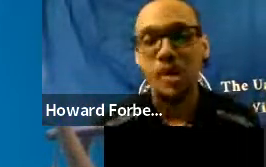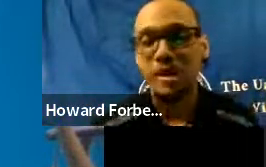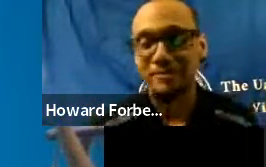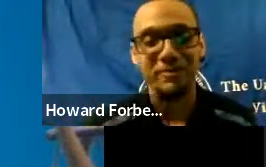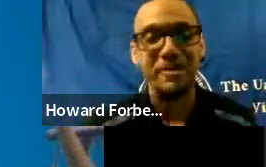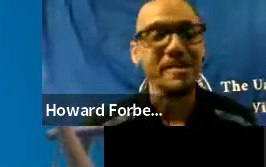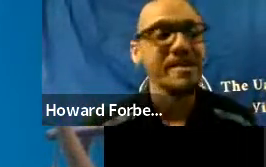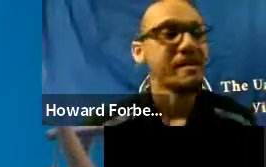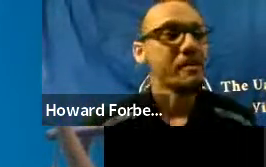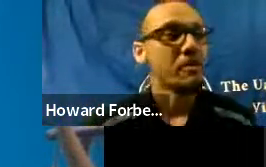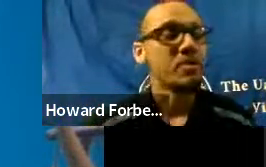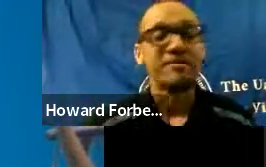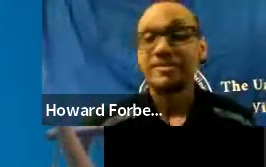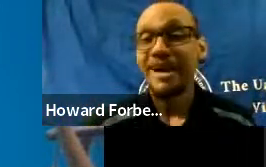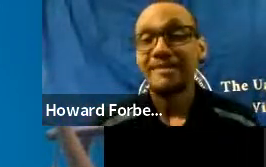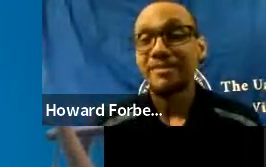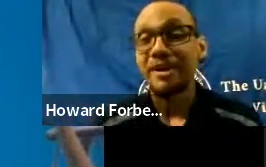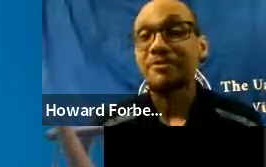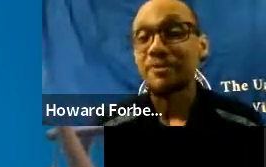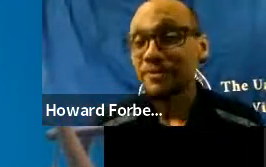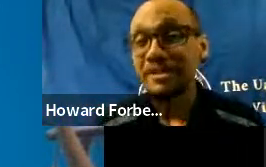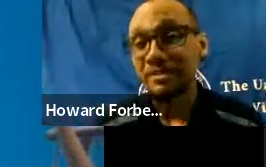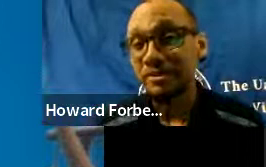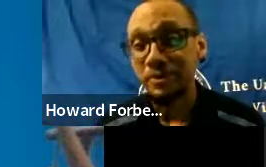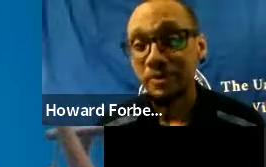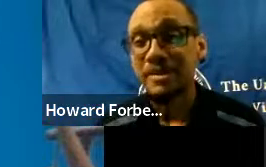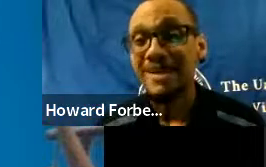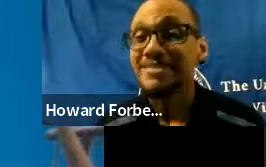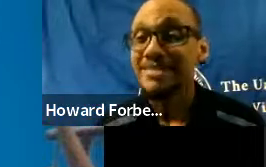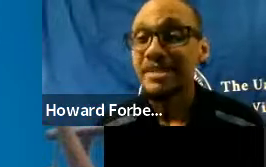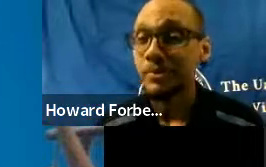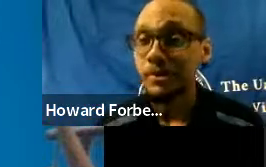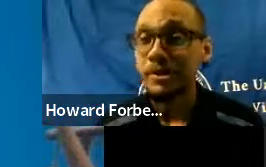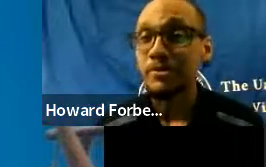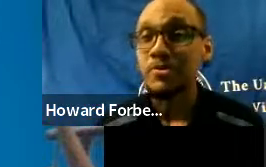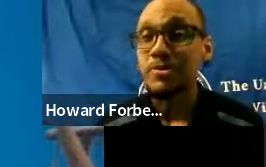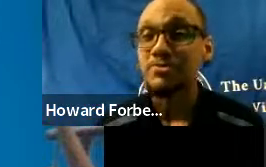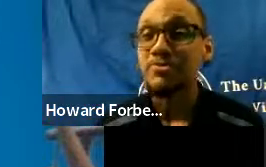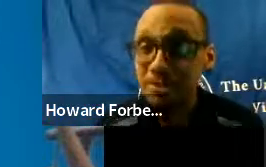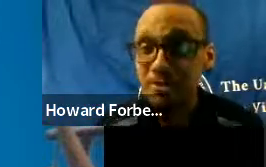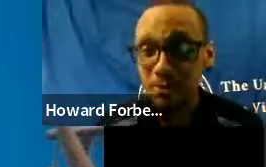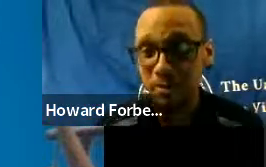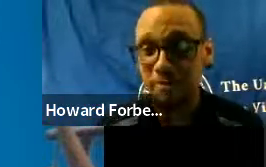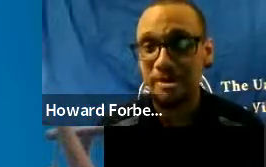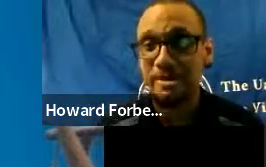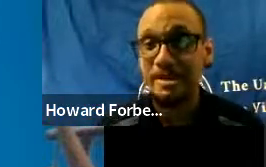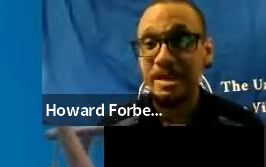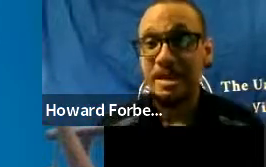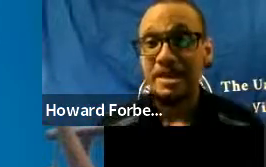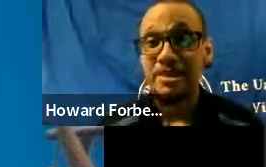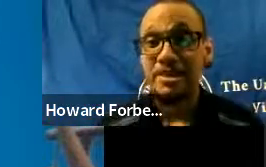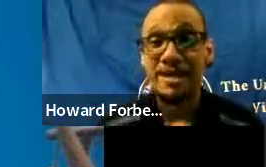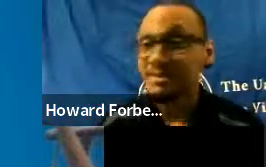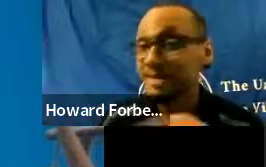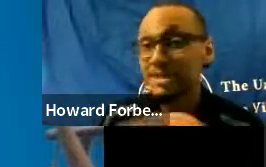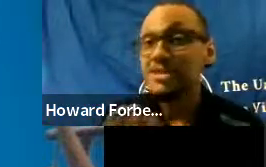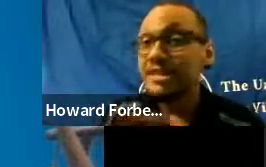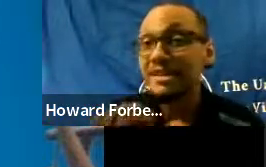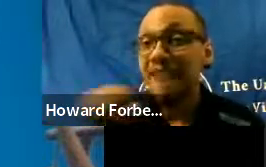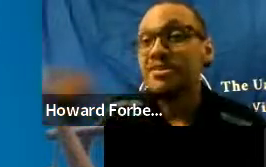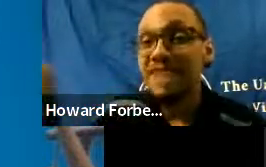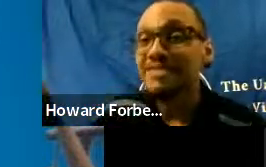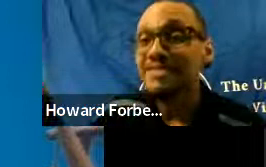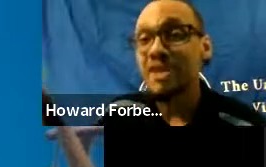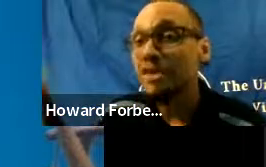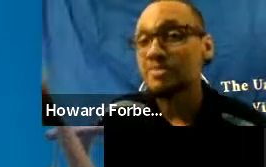is so rewarding for me. We even have a 15-year-old on St. Croix who is rescue certified.